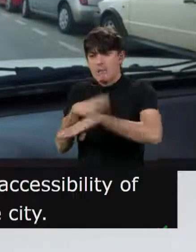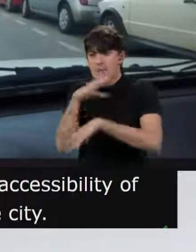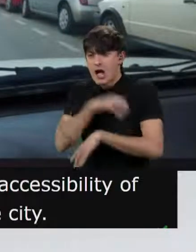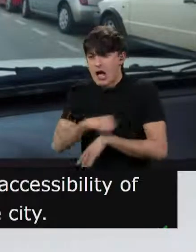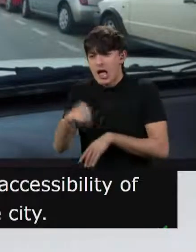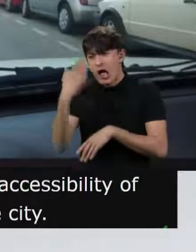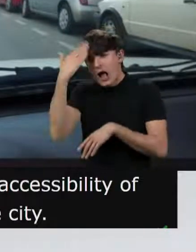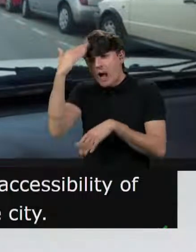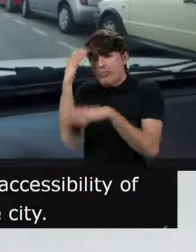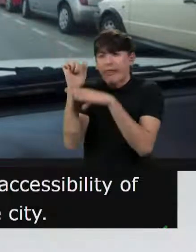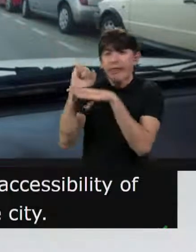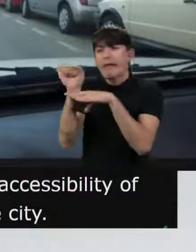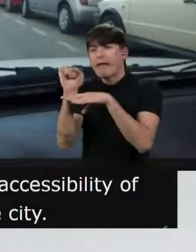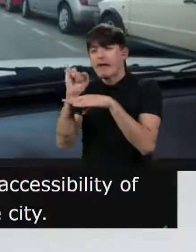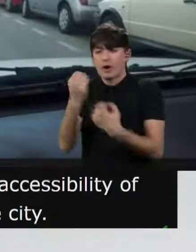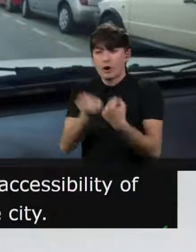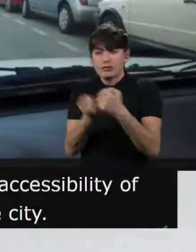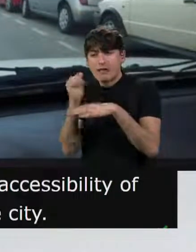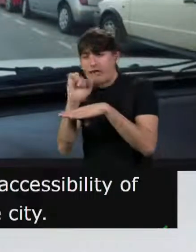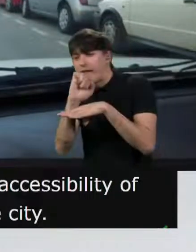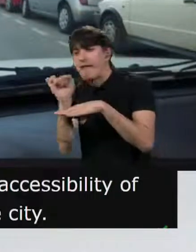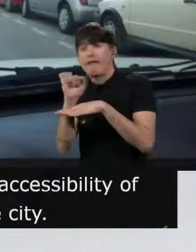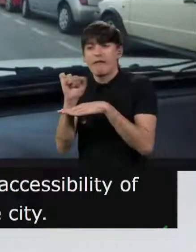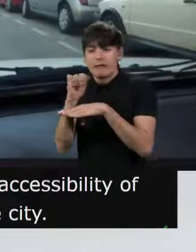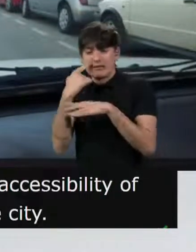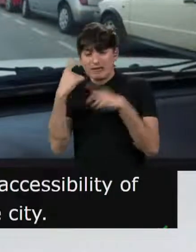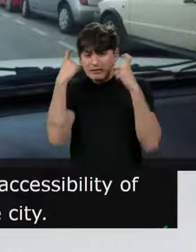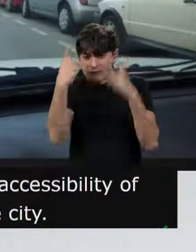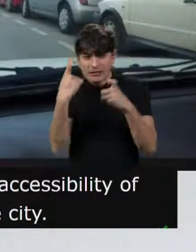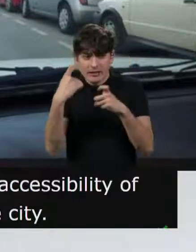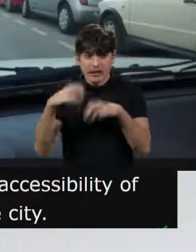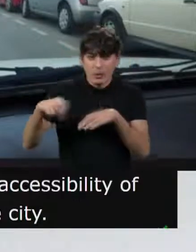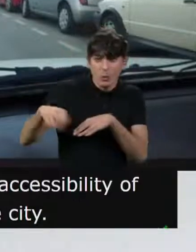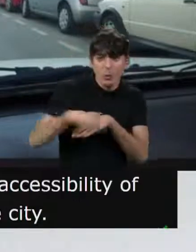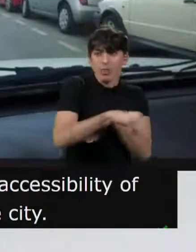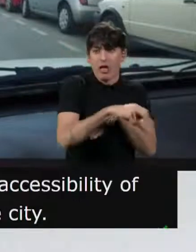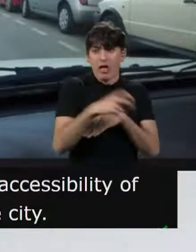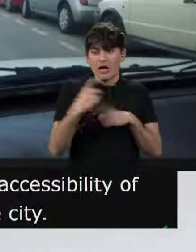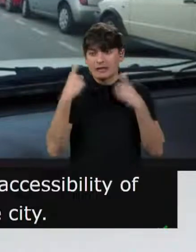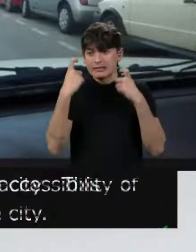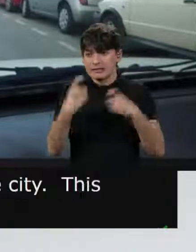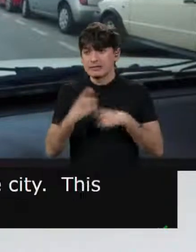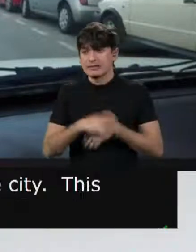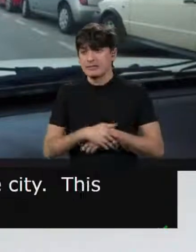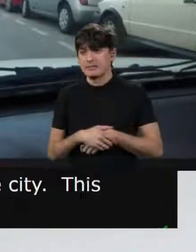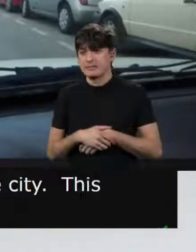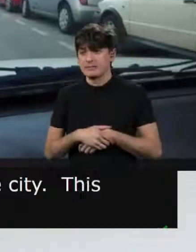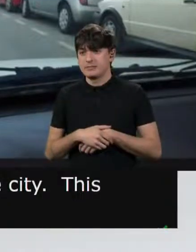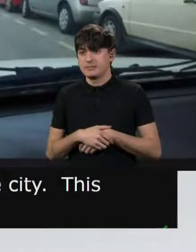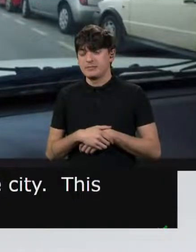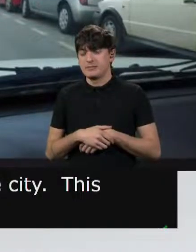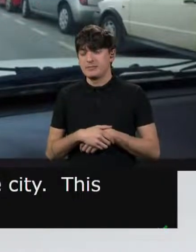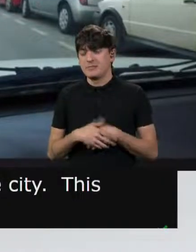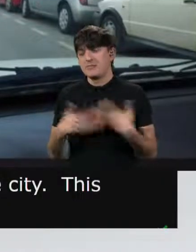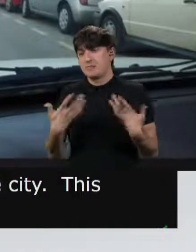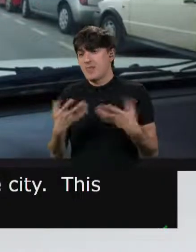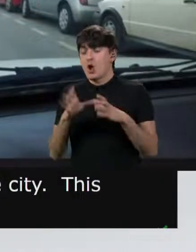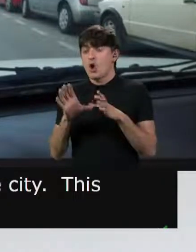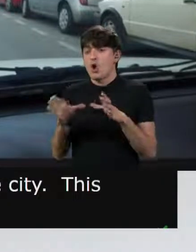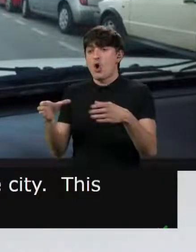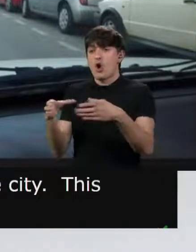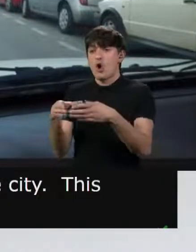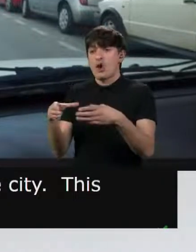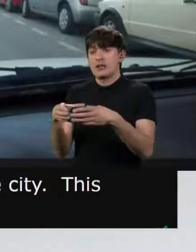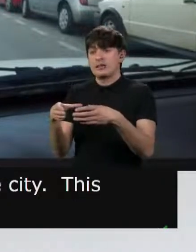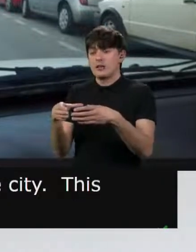This person that was trying to cross the street in a greatly designed city, now you can barely see them.